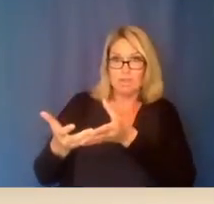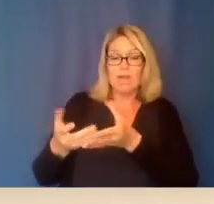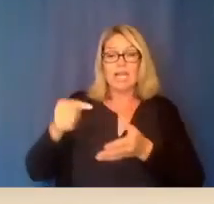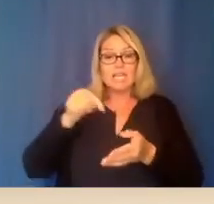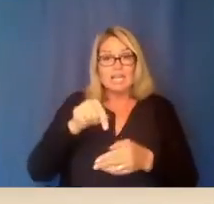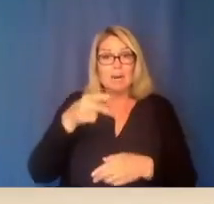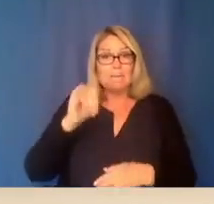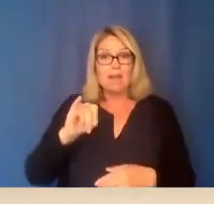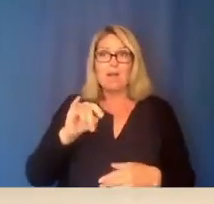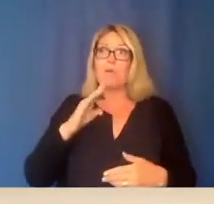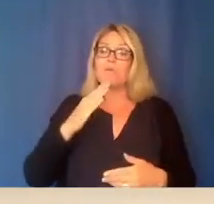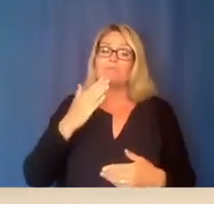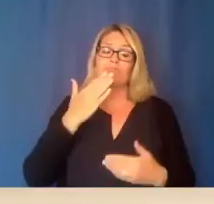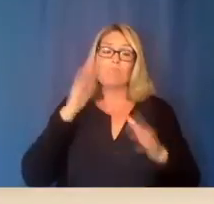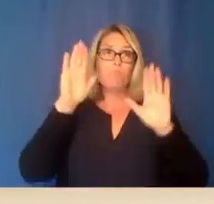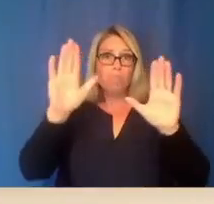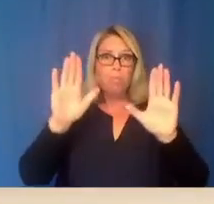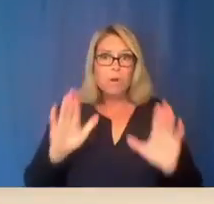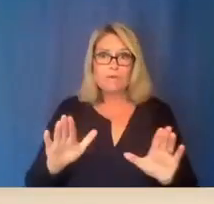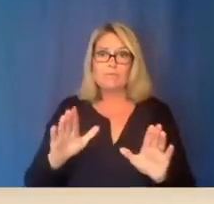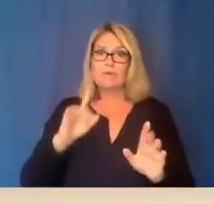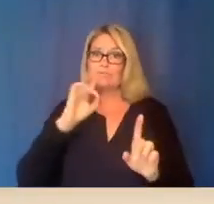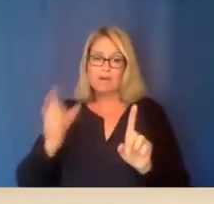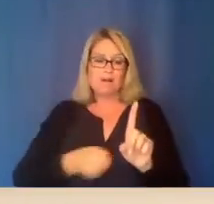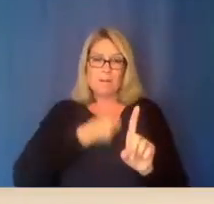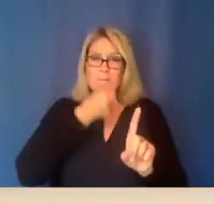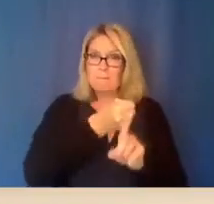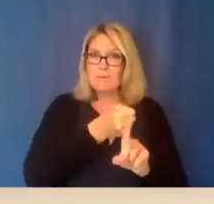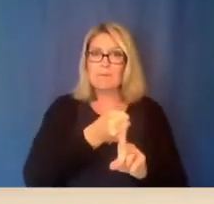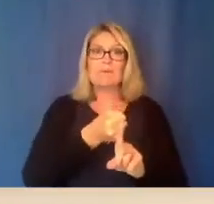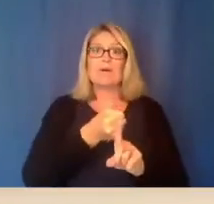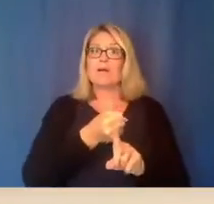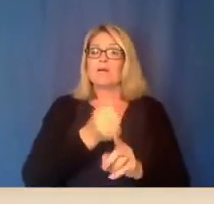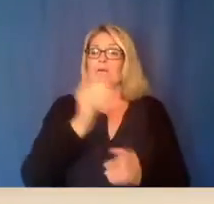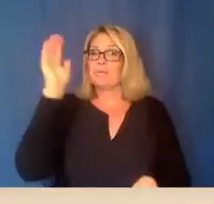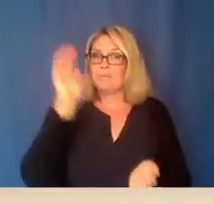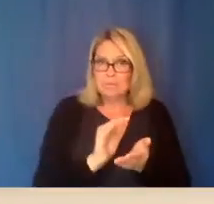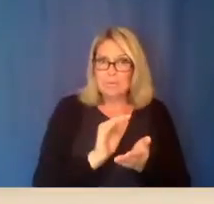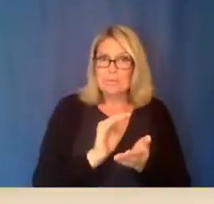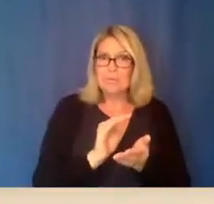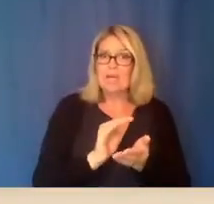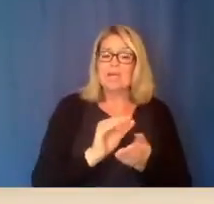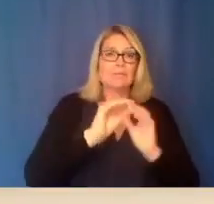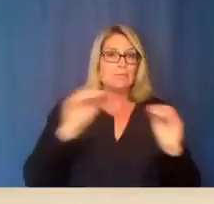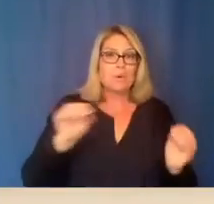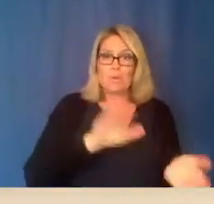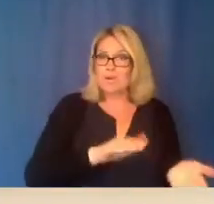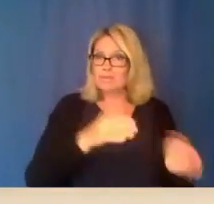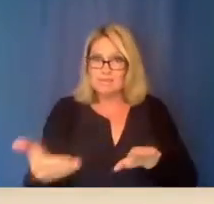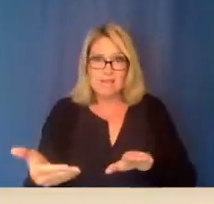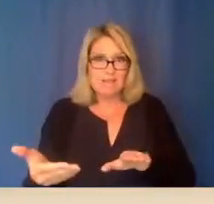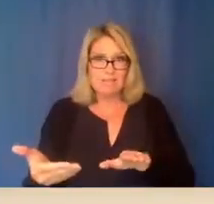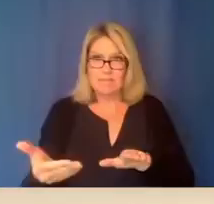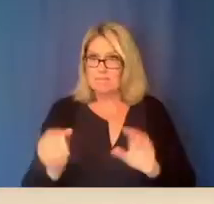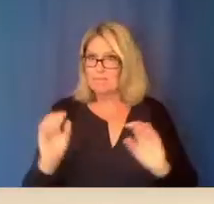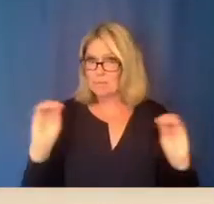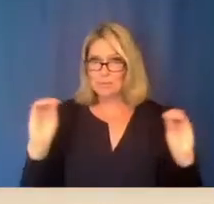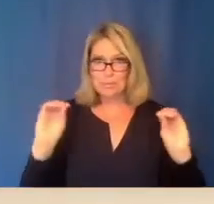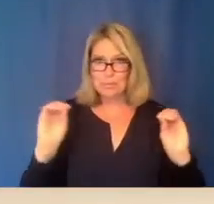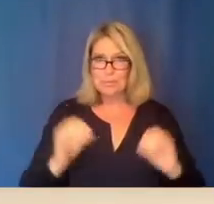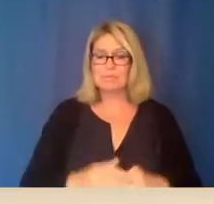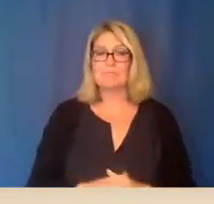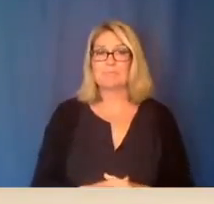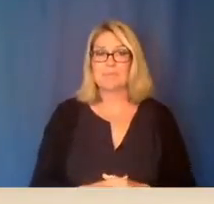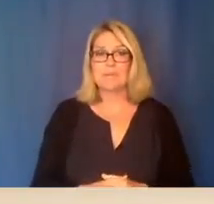successfully, really with limited impacts and no deaths. We're always aiming to strike that right balance. However, as